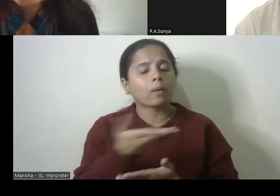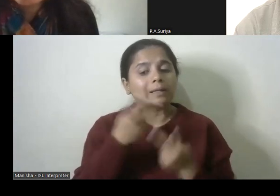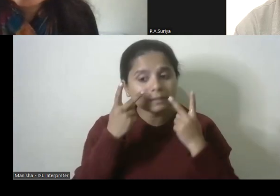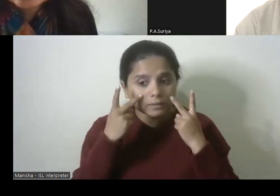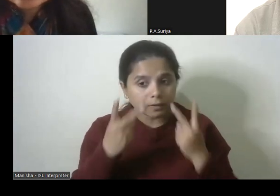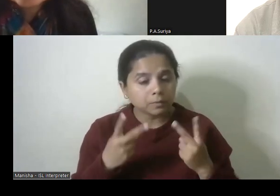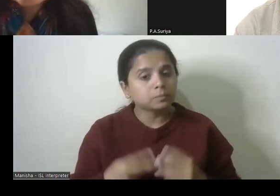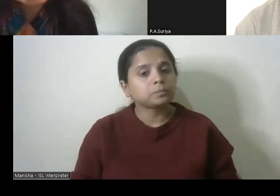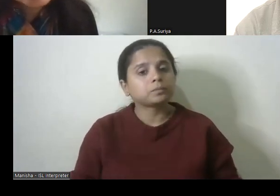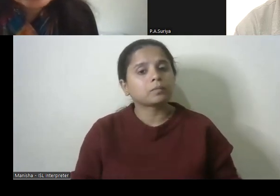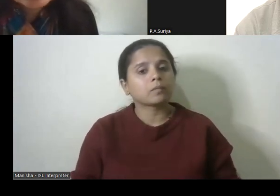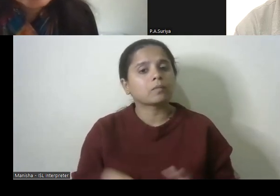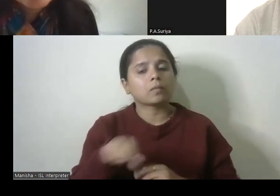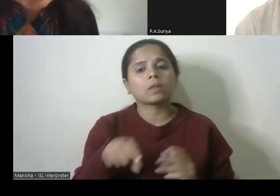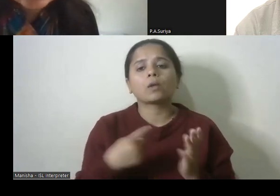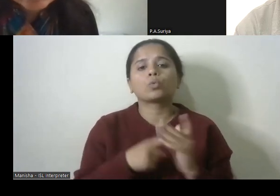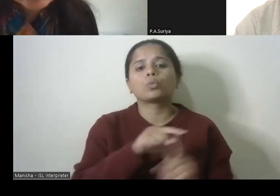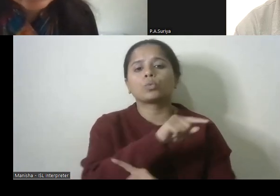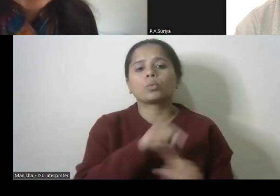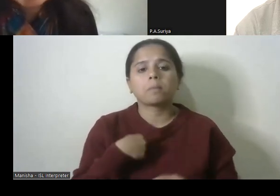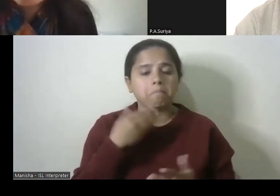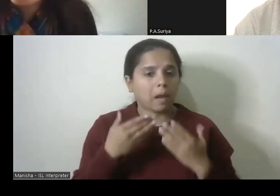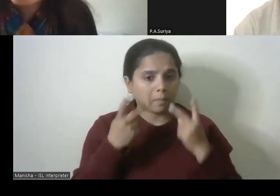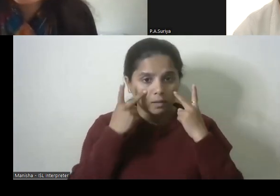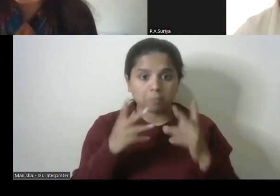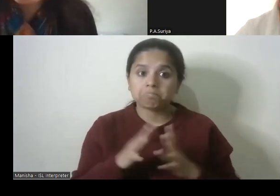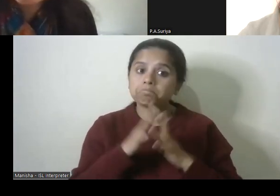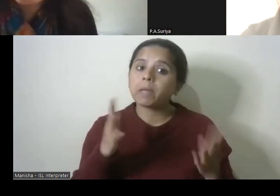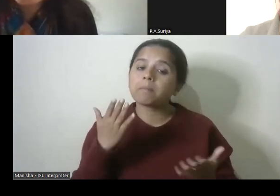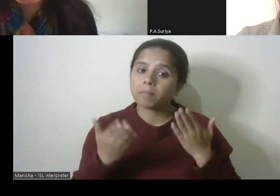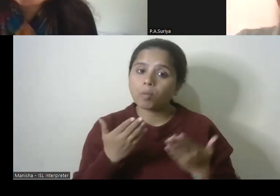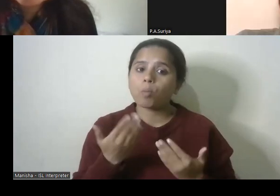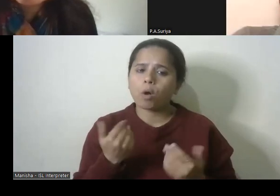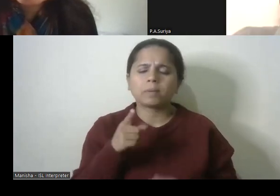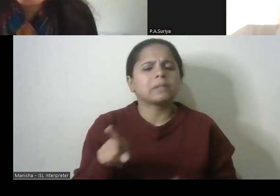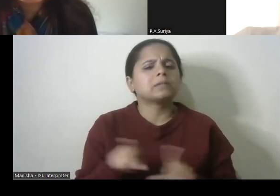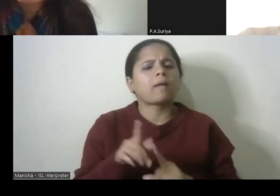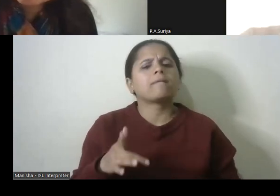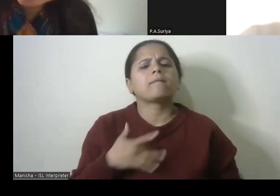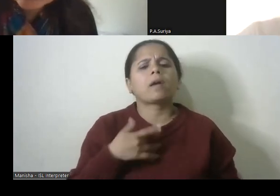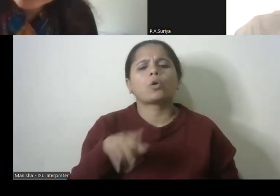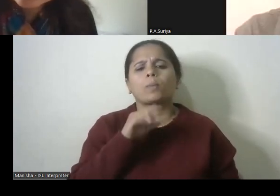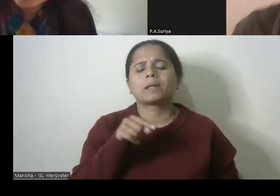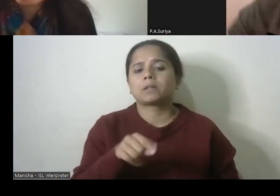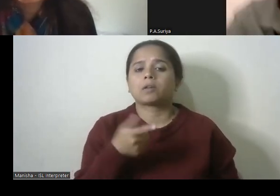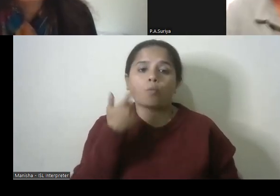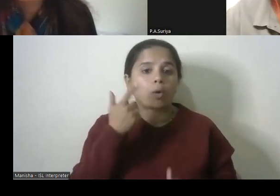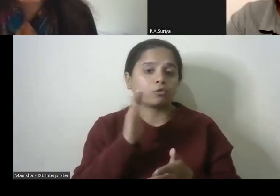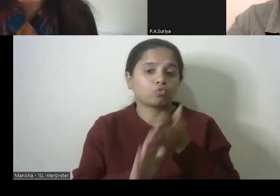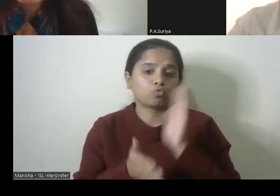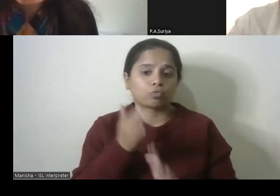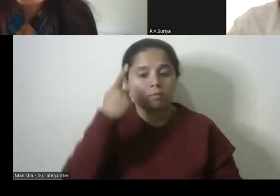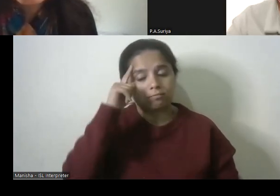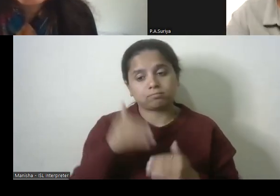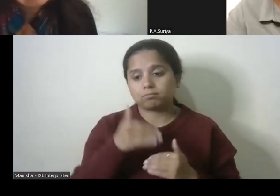of reservations, while may seem like a great thing, is also something which comes as a kind of poison chalice in a way, because